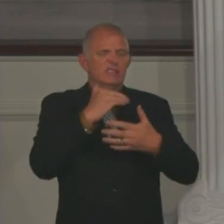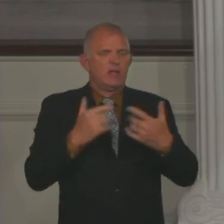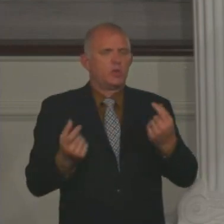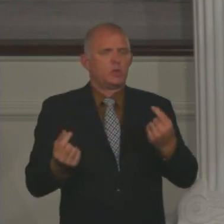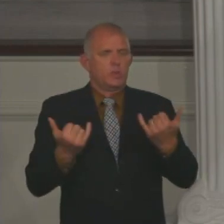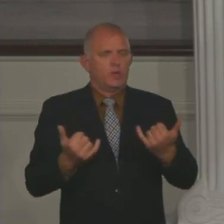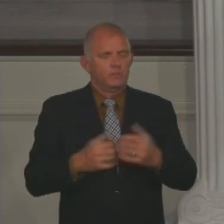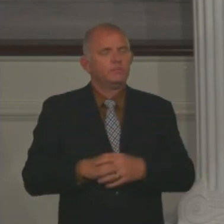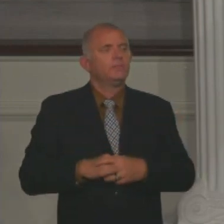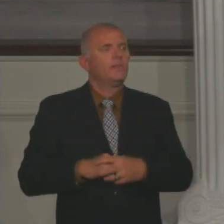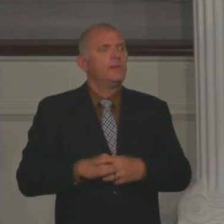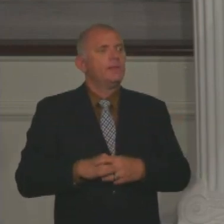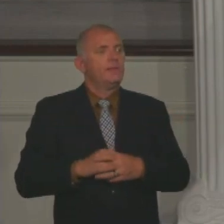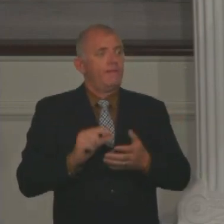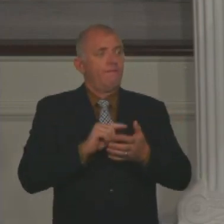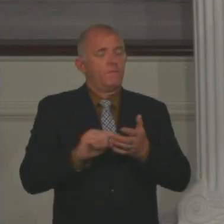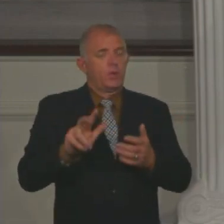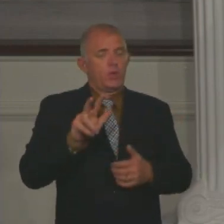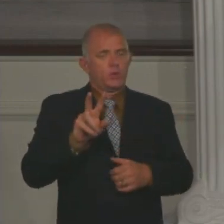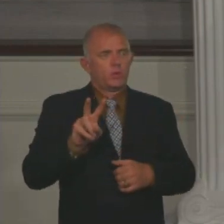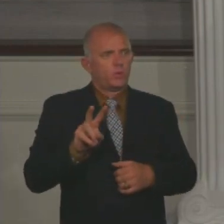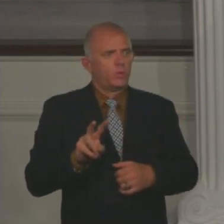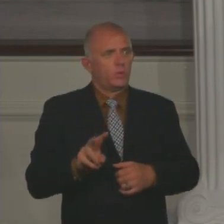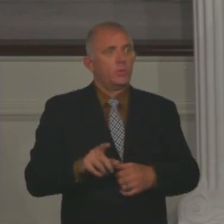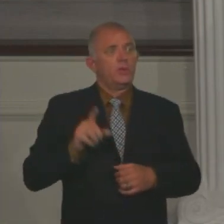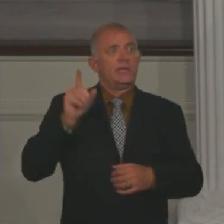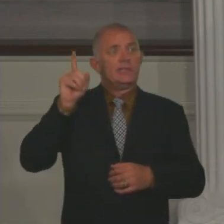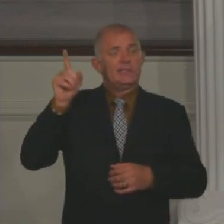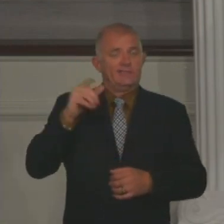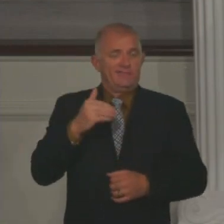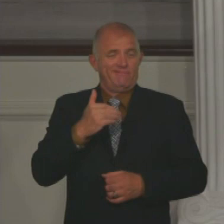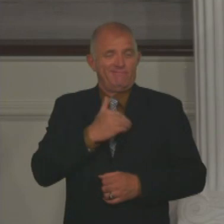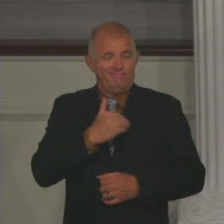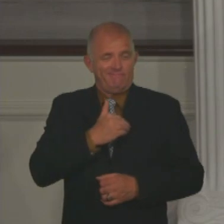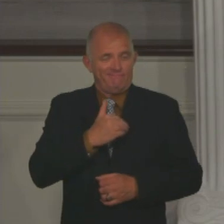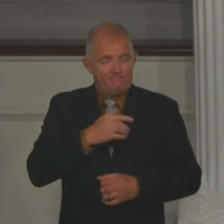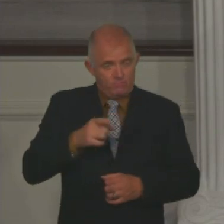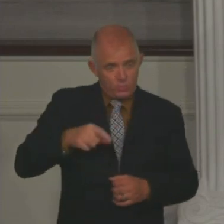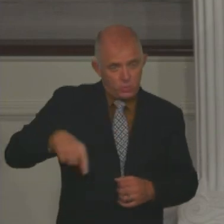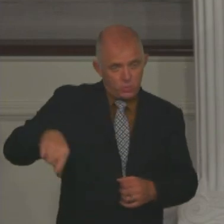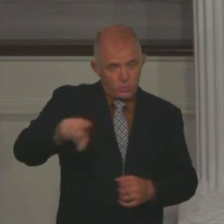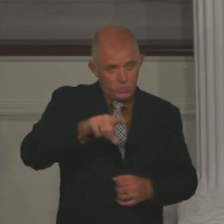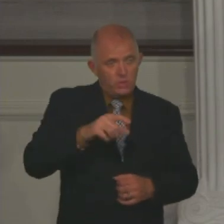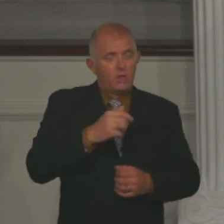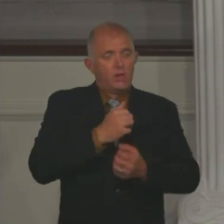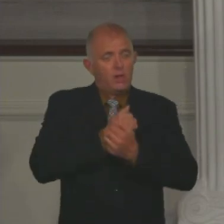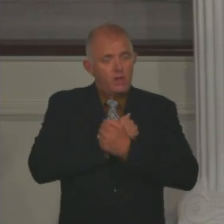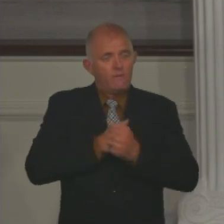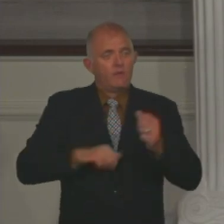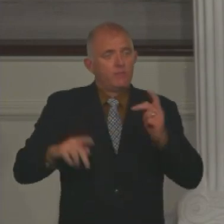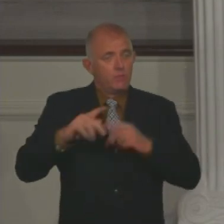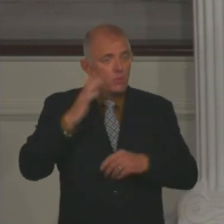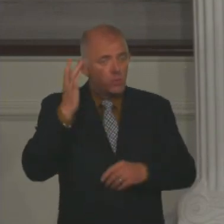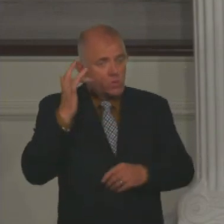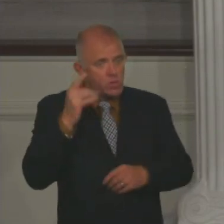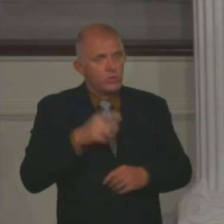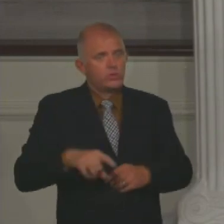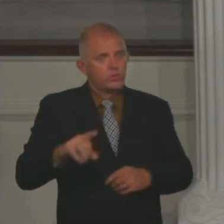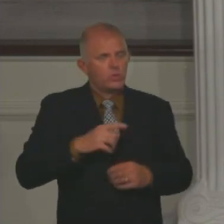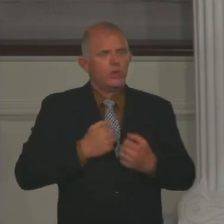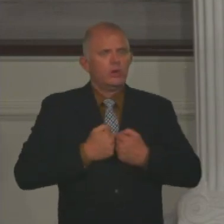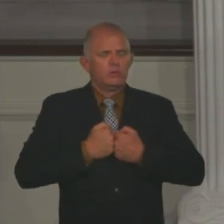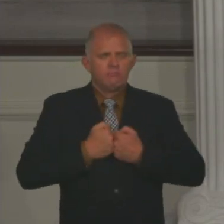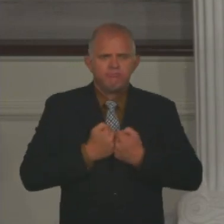He was moved with compassion on them, on the people. Why? Because they fainted. They were